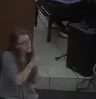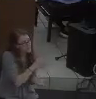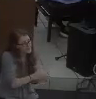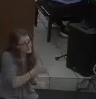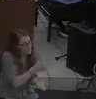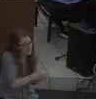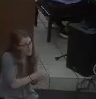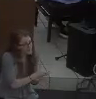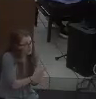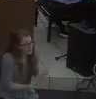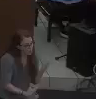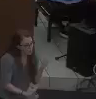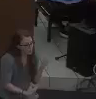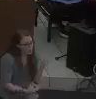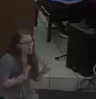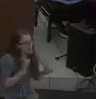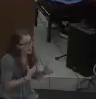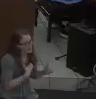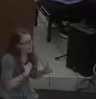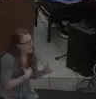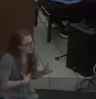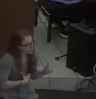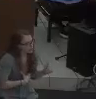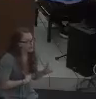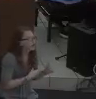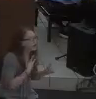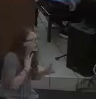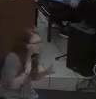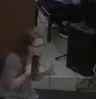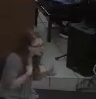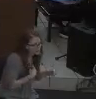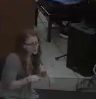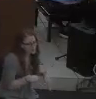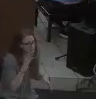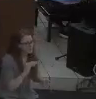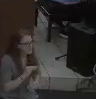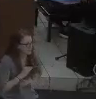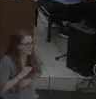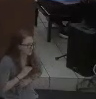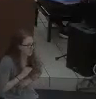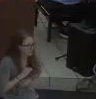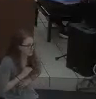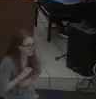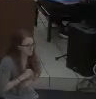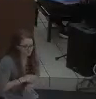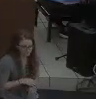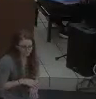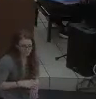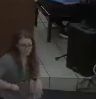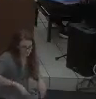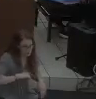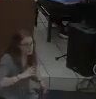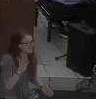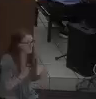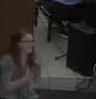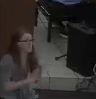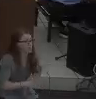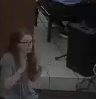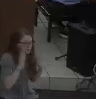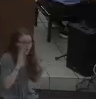cup, our hunger, our thirst be satisfied, and we may know the presence